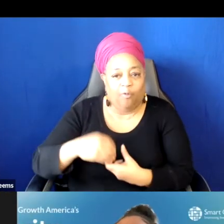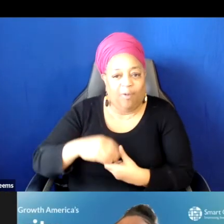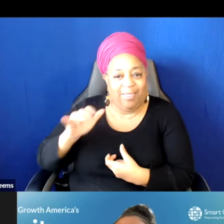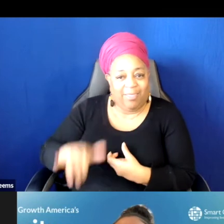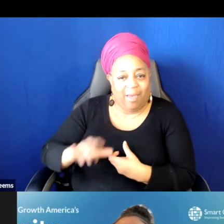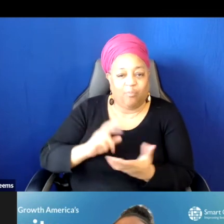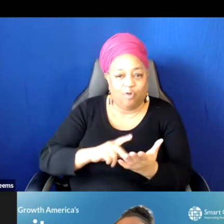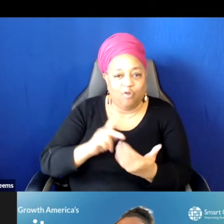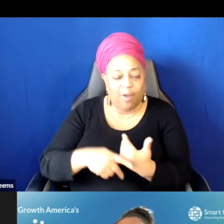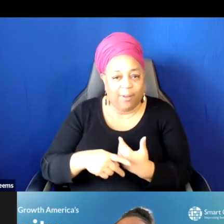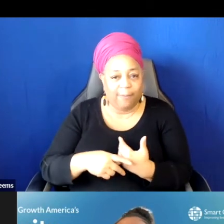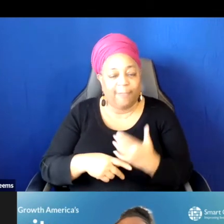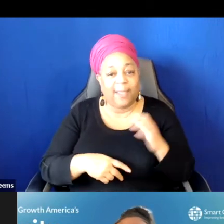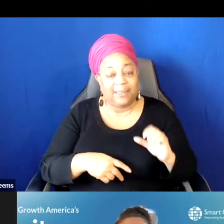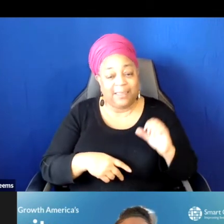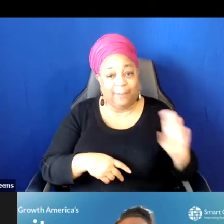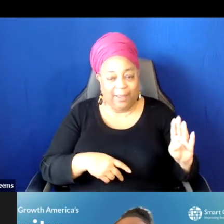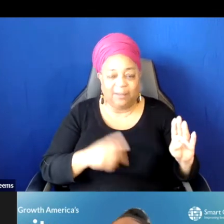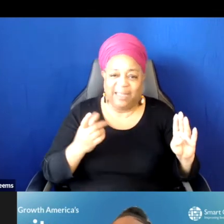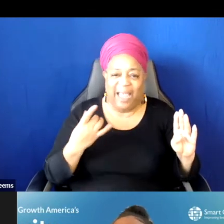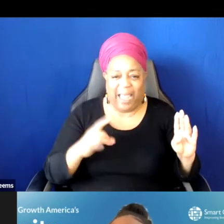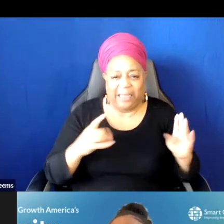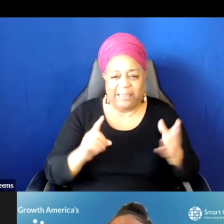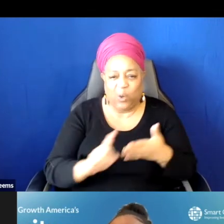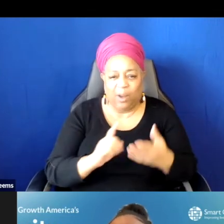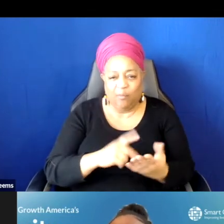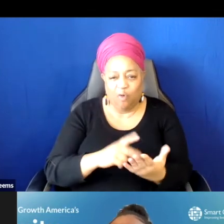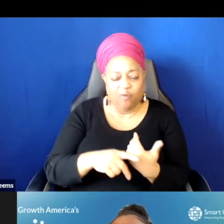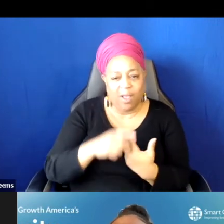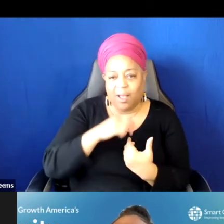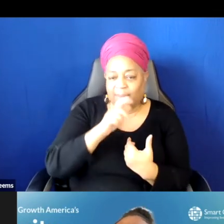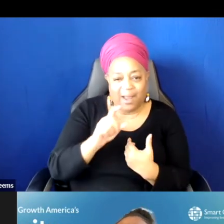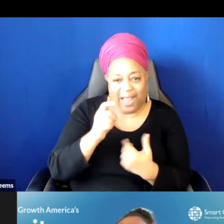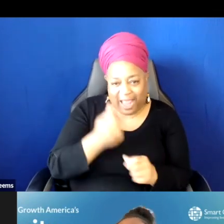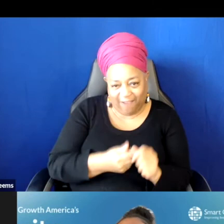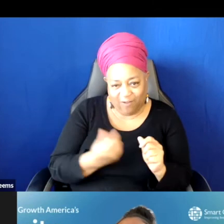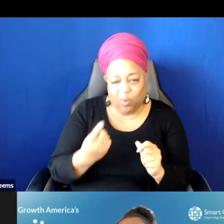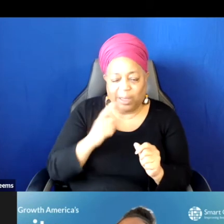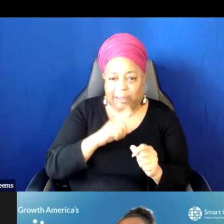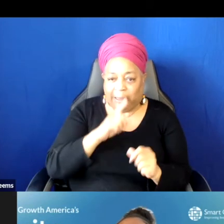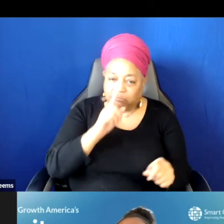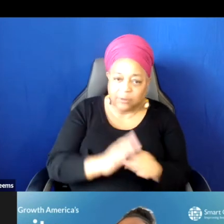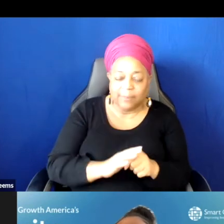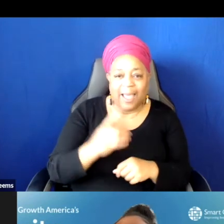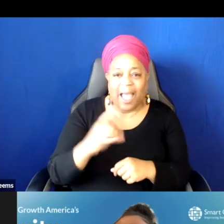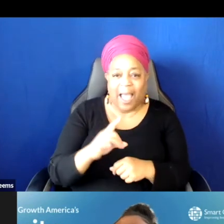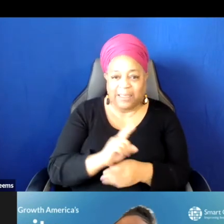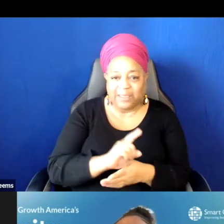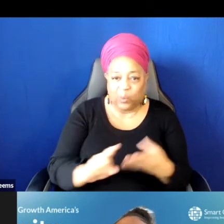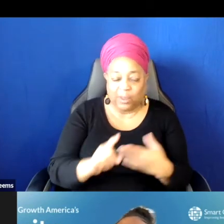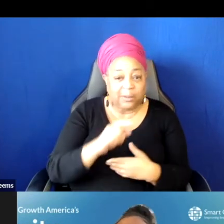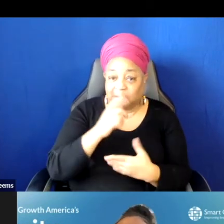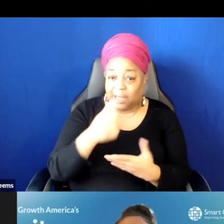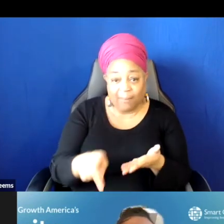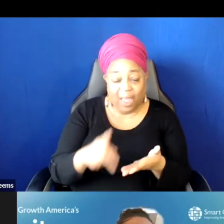Now, City Build is an 18-week program that not everybody has the ability to dedicate 18 weeks that are unpaid